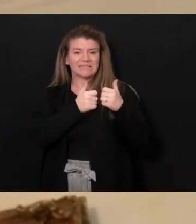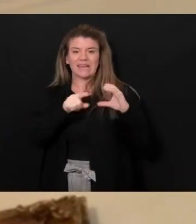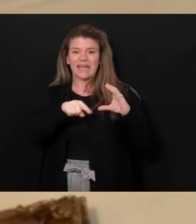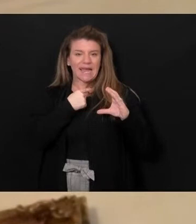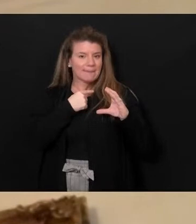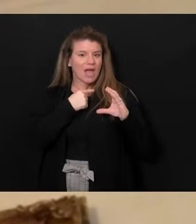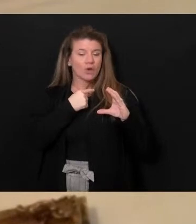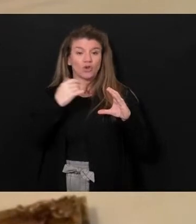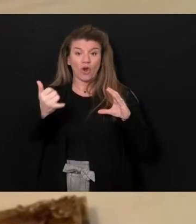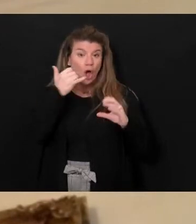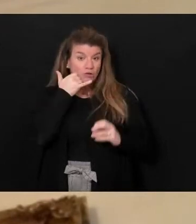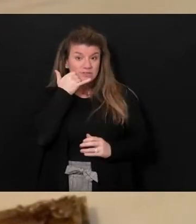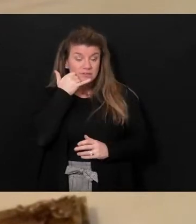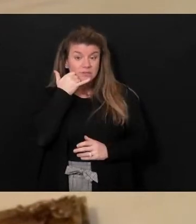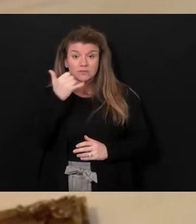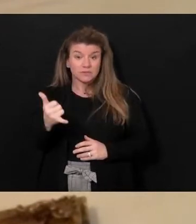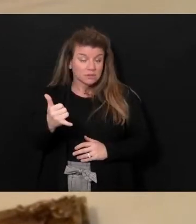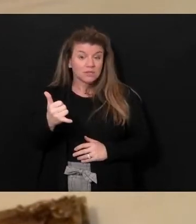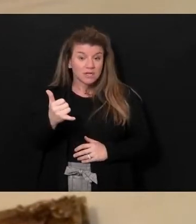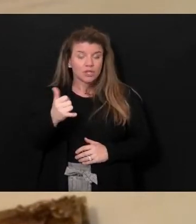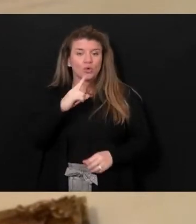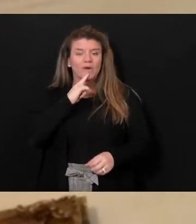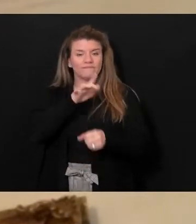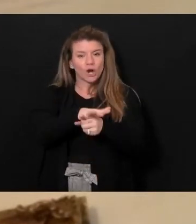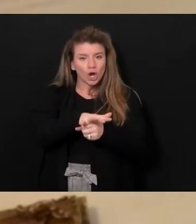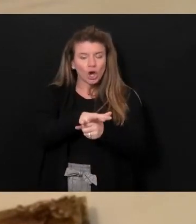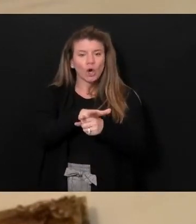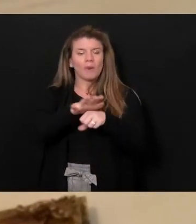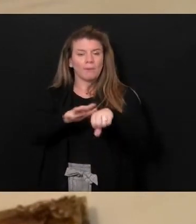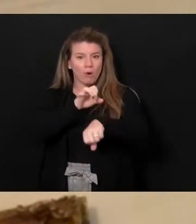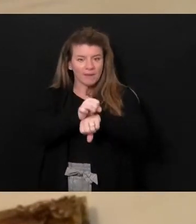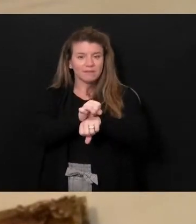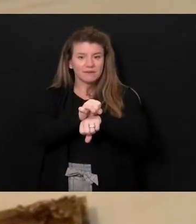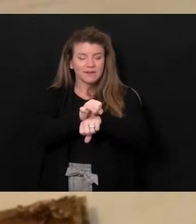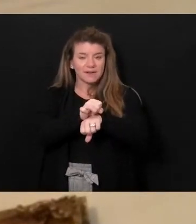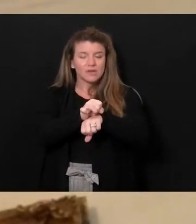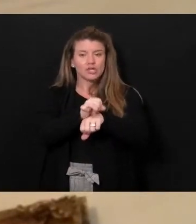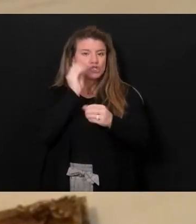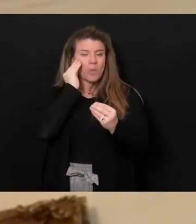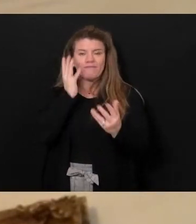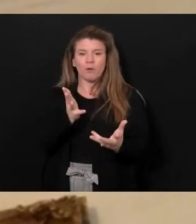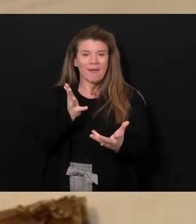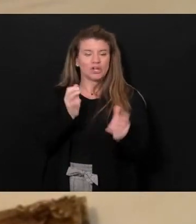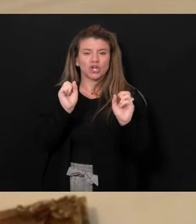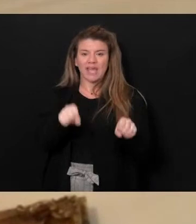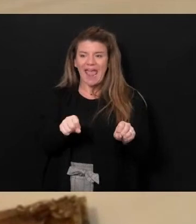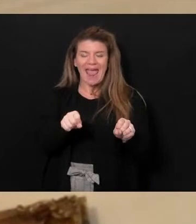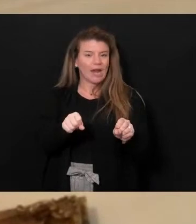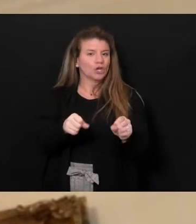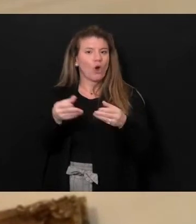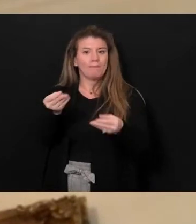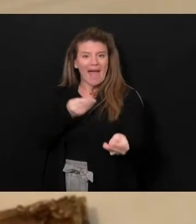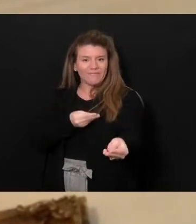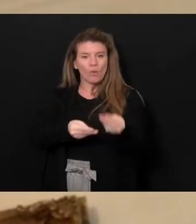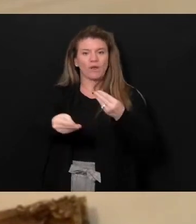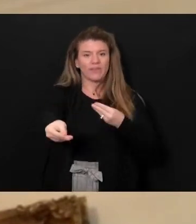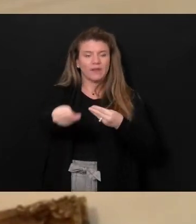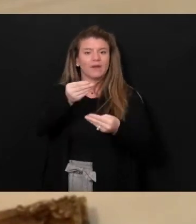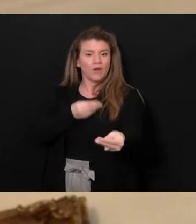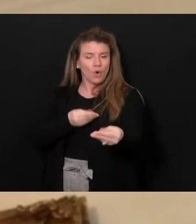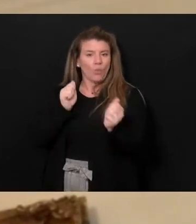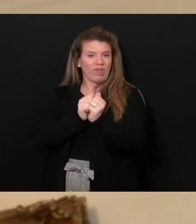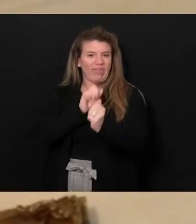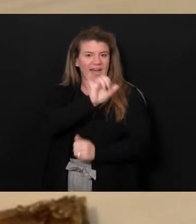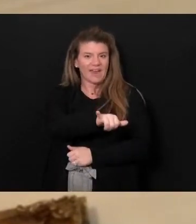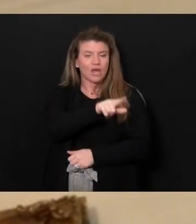or telephone calls to confirm an appointment. So information can go back and forth in terms of that, and you